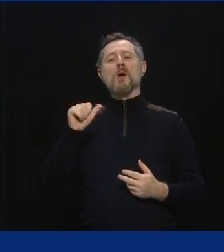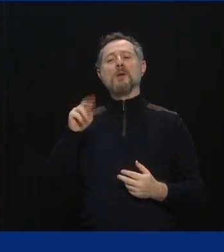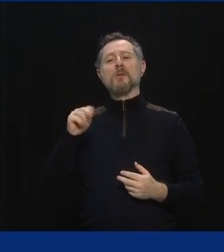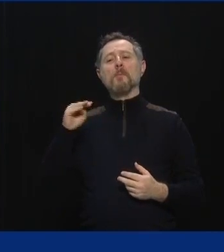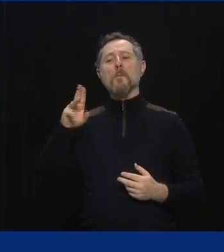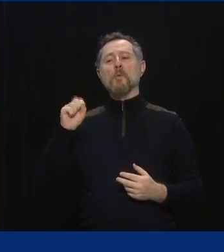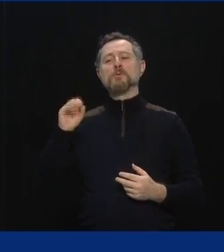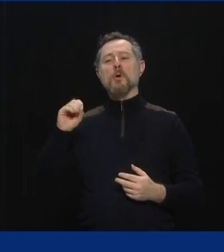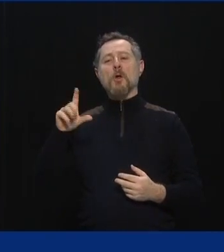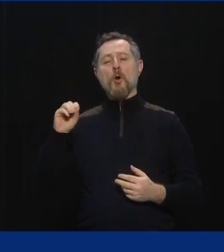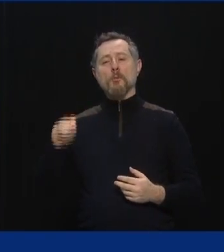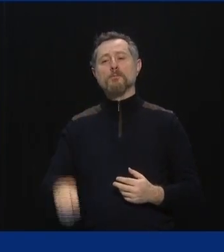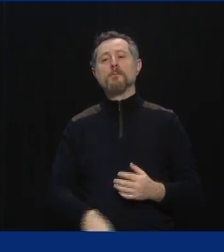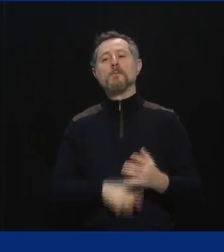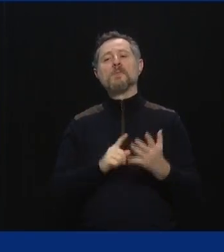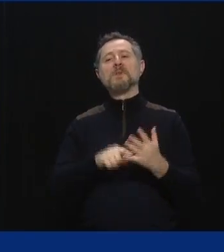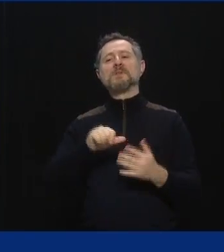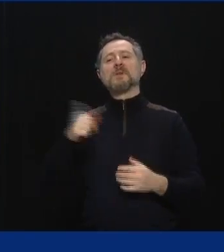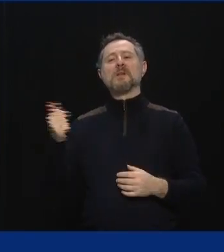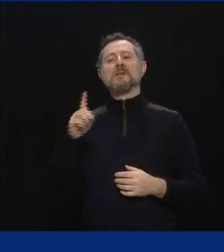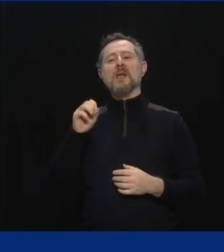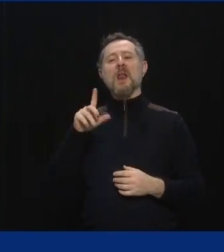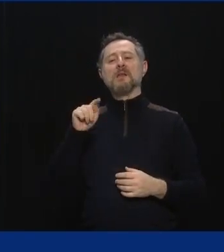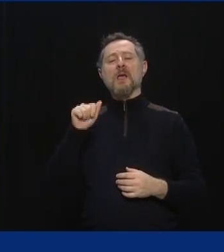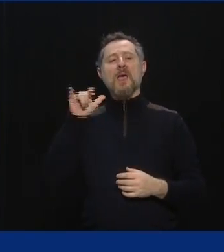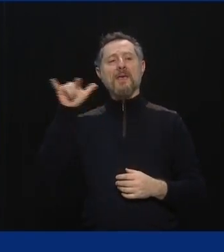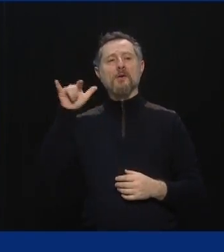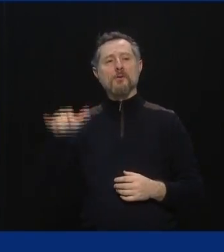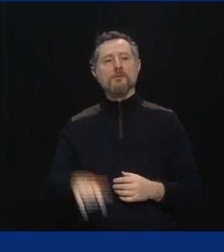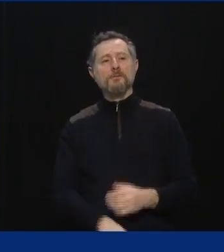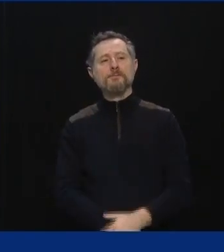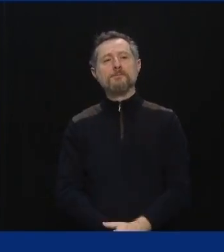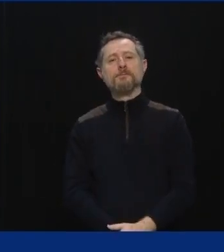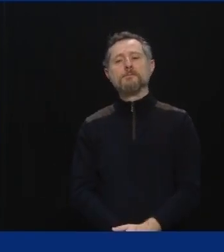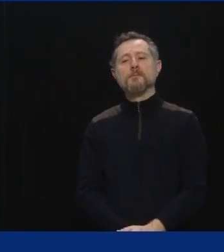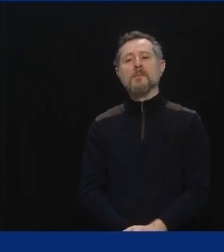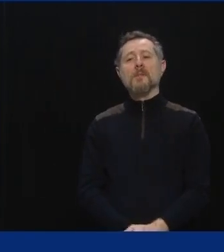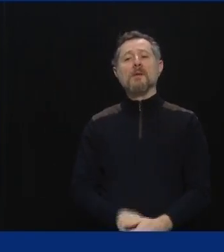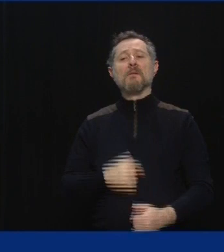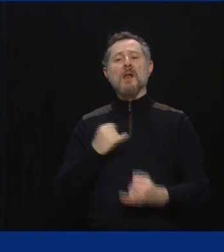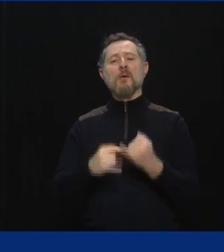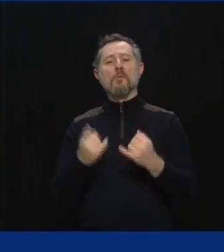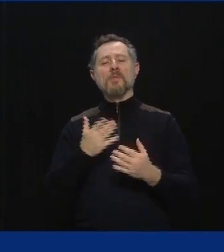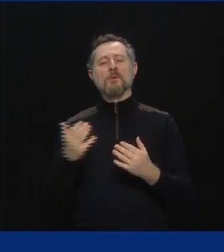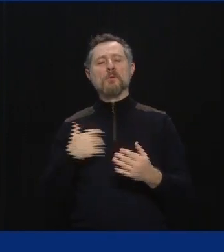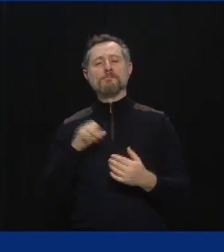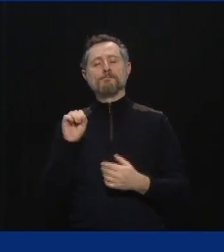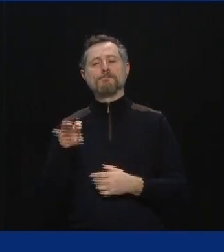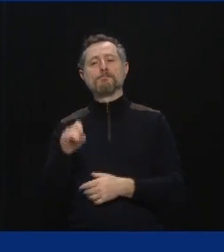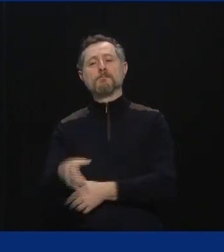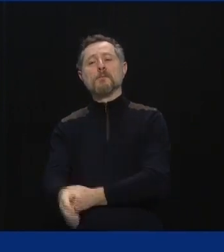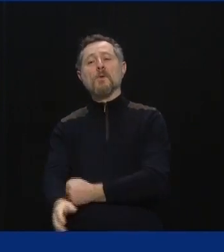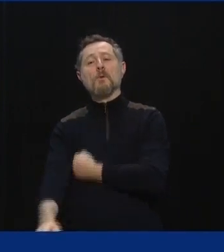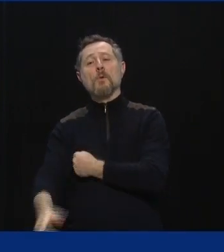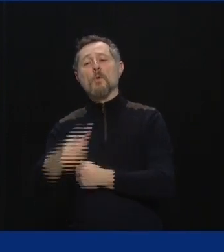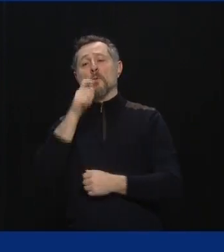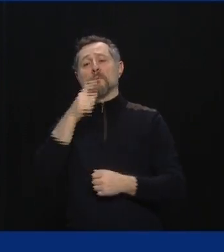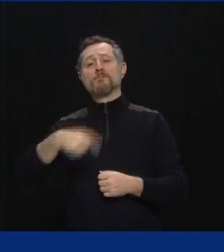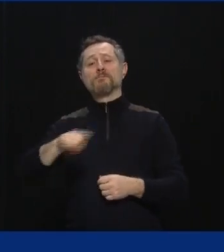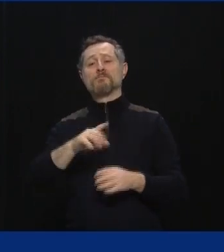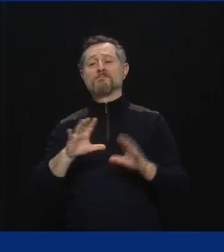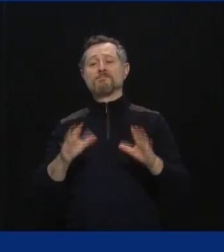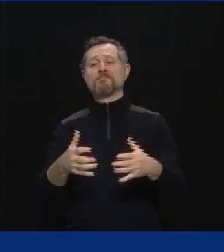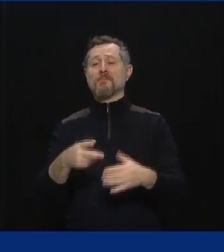Airlines, who are also here with us today. And lastly, you have to humor me here, I'd like to single out the team at the Port Authority, and the